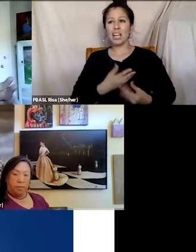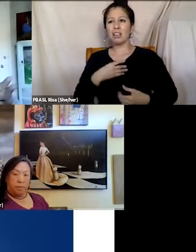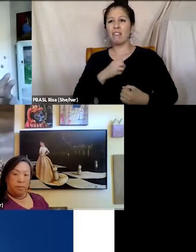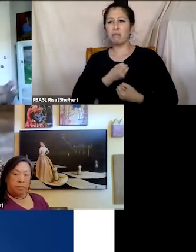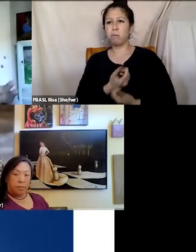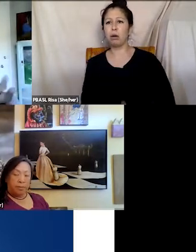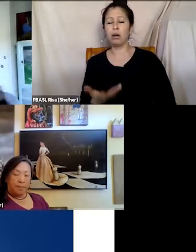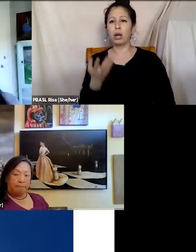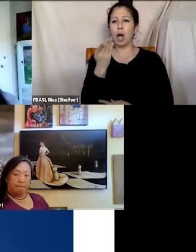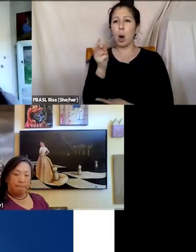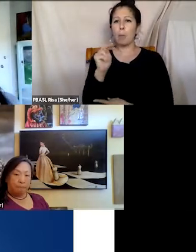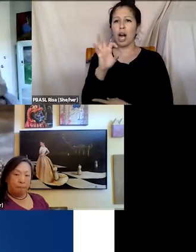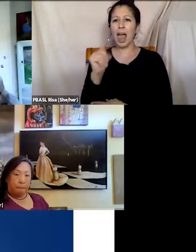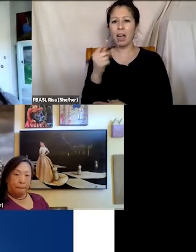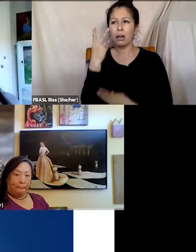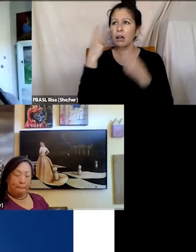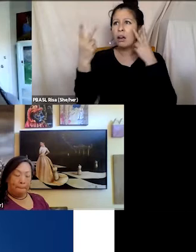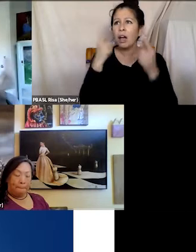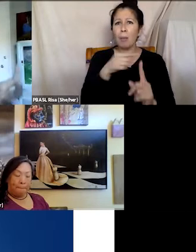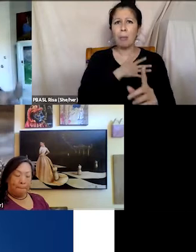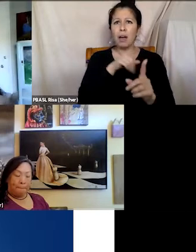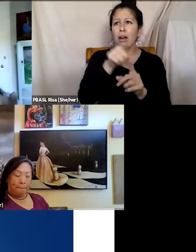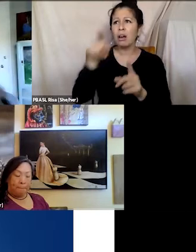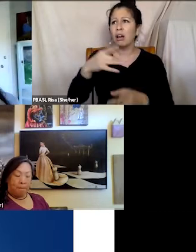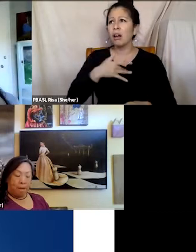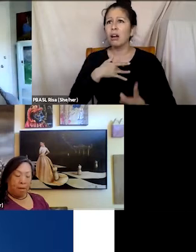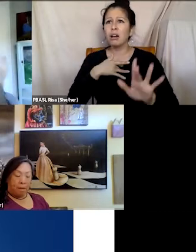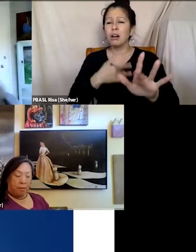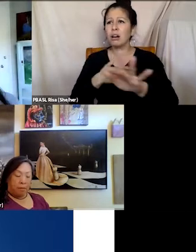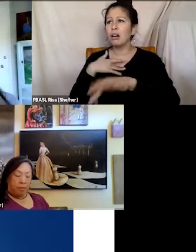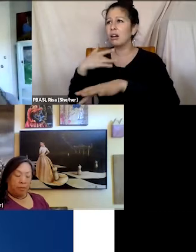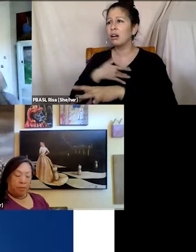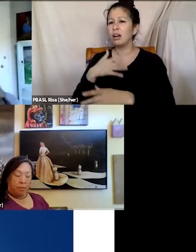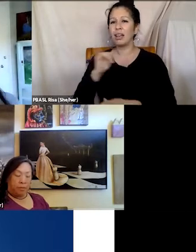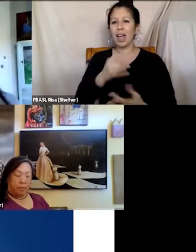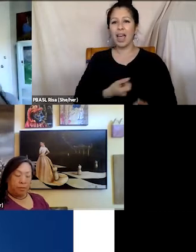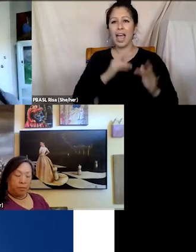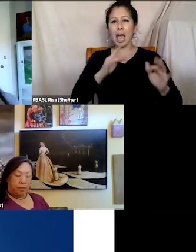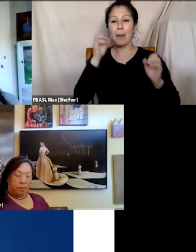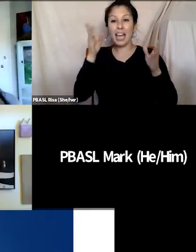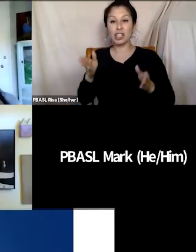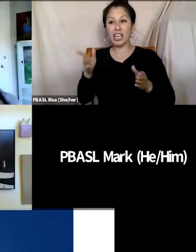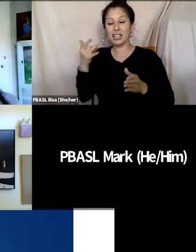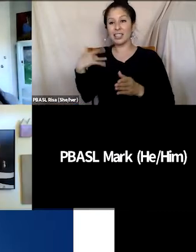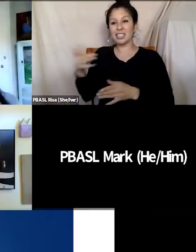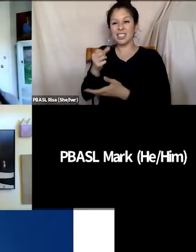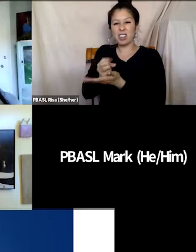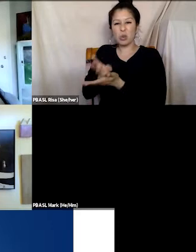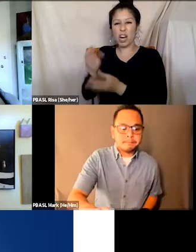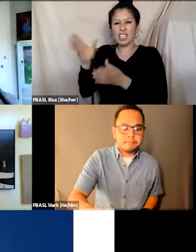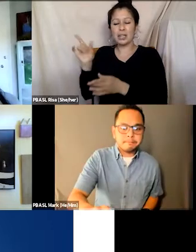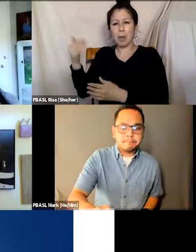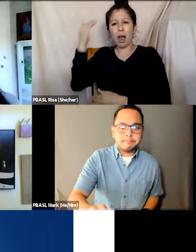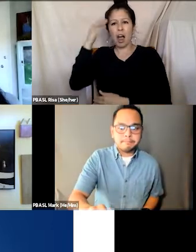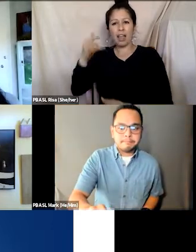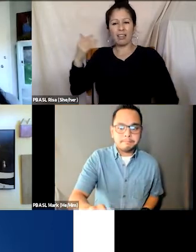on this call are educators, it's something to be concerned of. As empathetic educators, you need to be very conscious of that